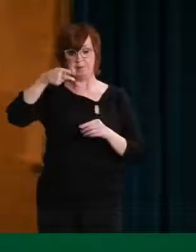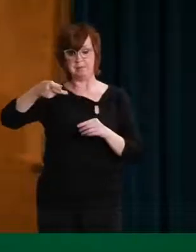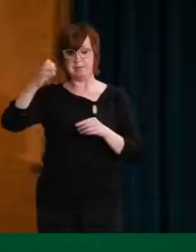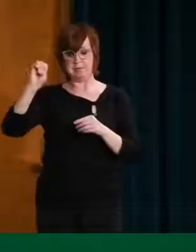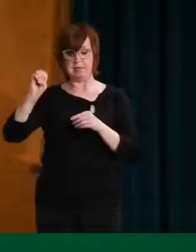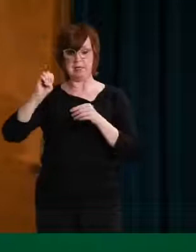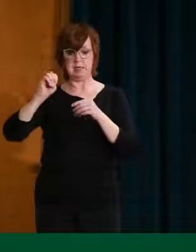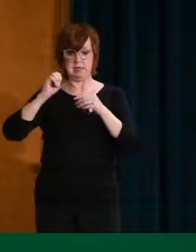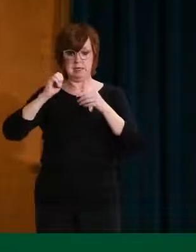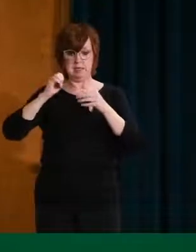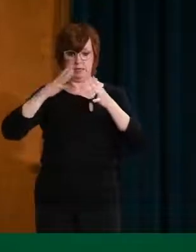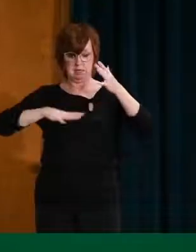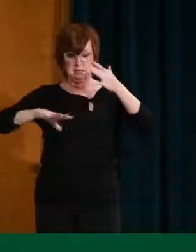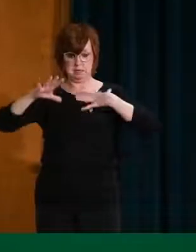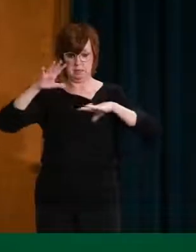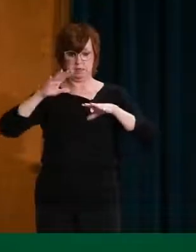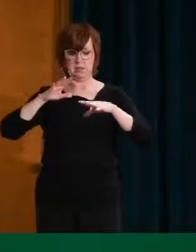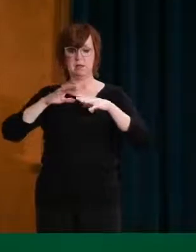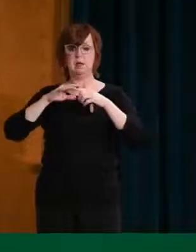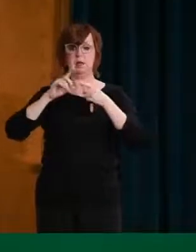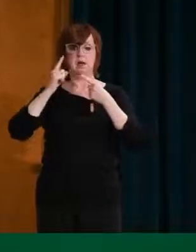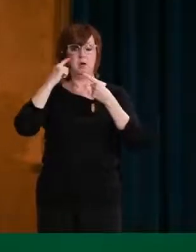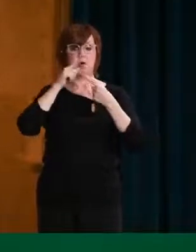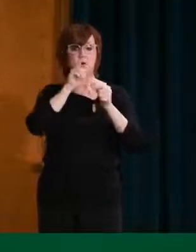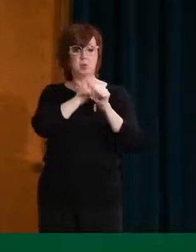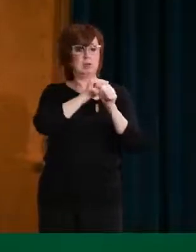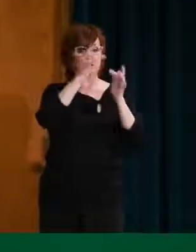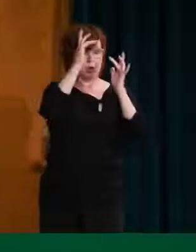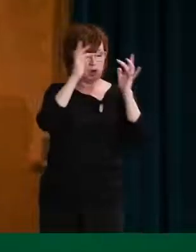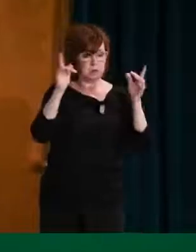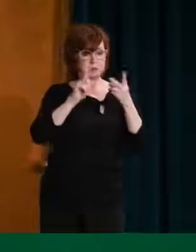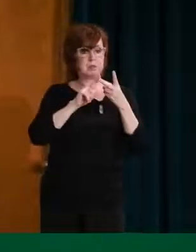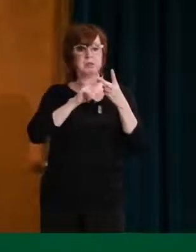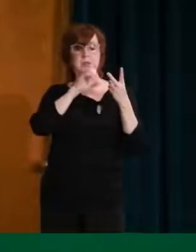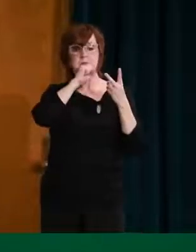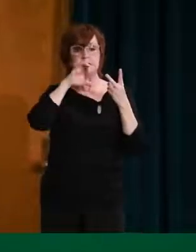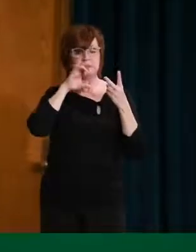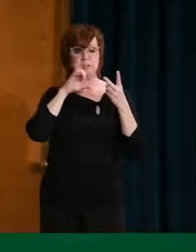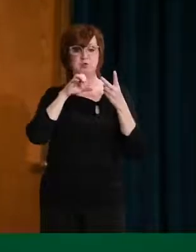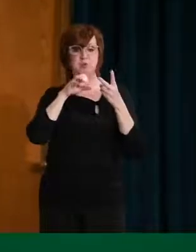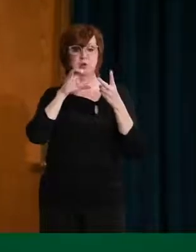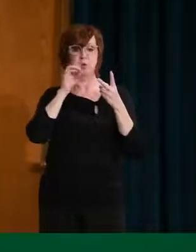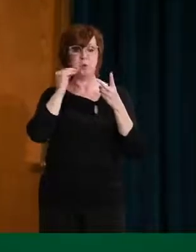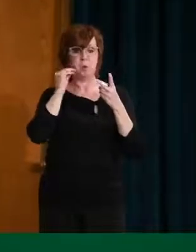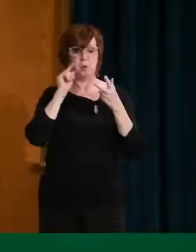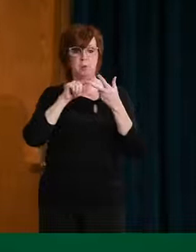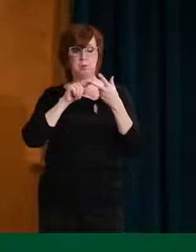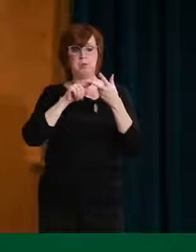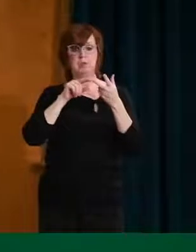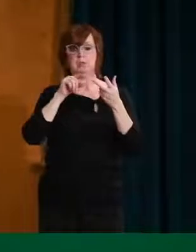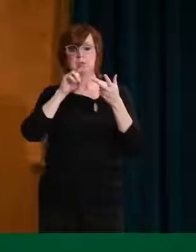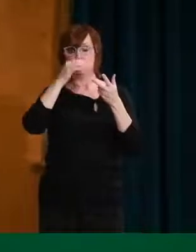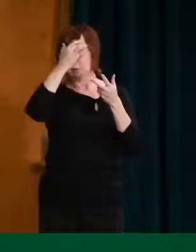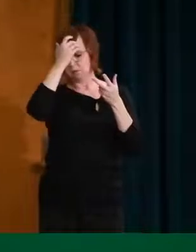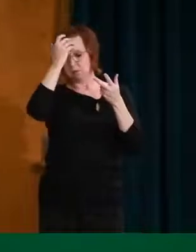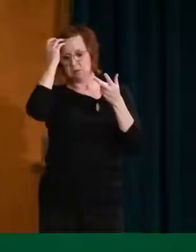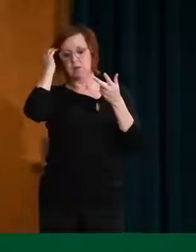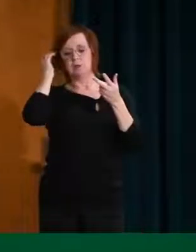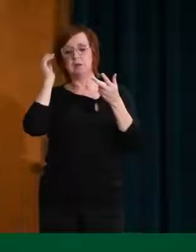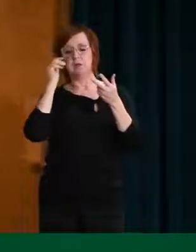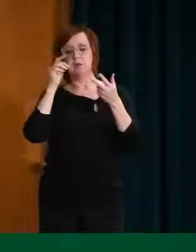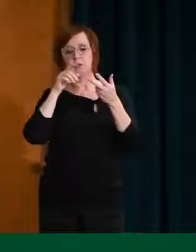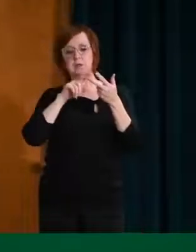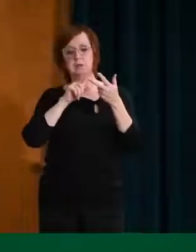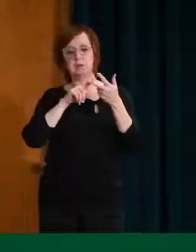in hospitals, but also people in long-term care facilities, health centers, nursing stations, COVID testing locations. These are masks